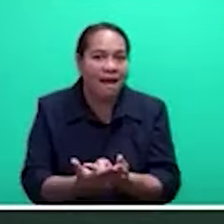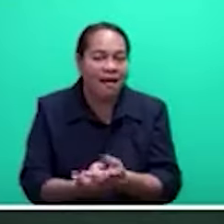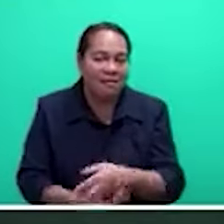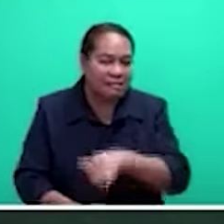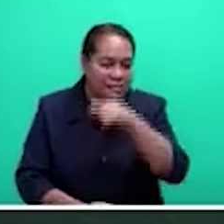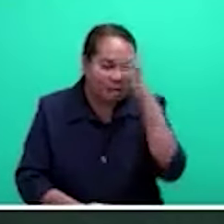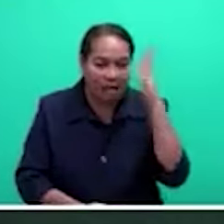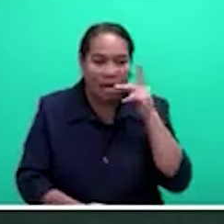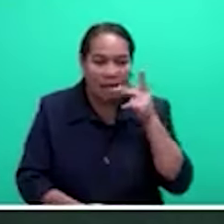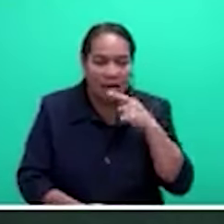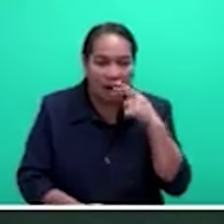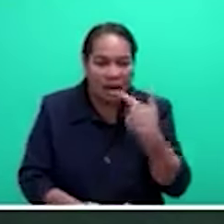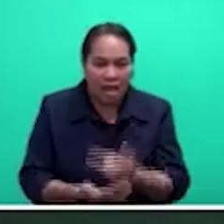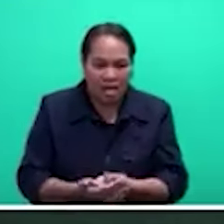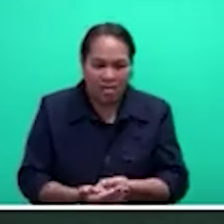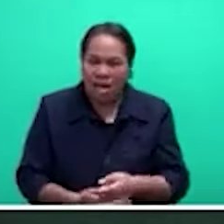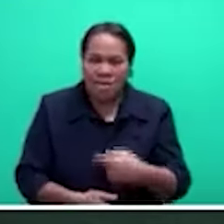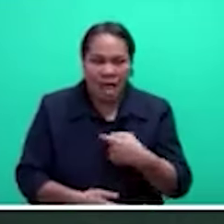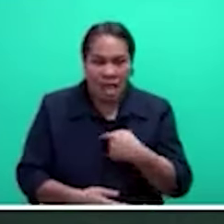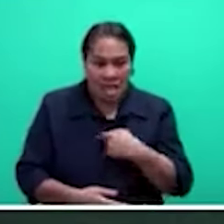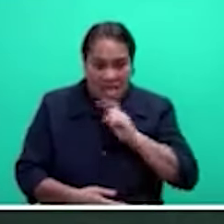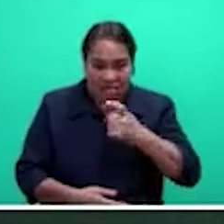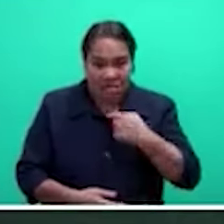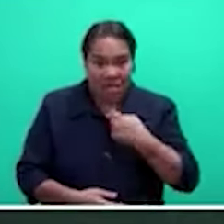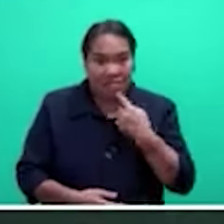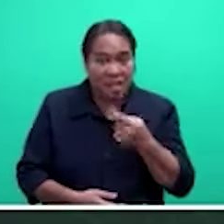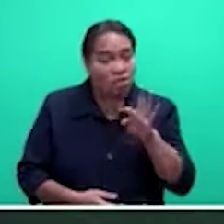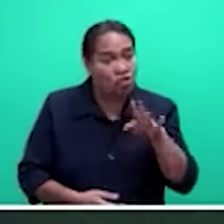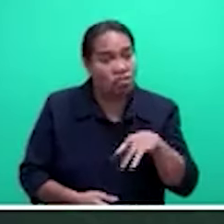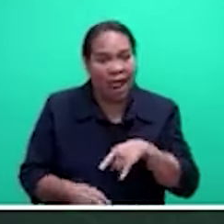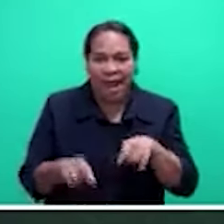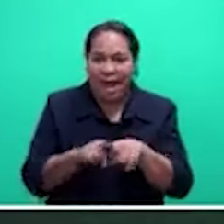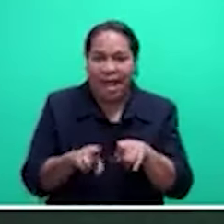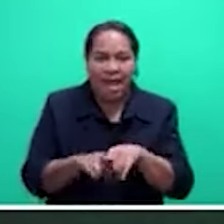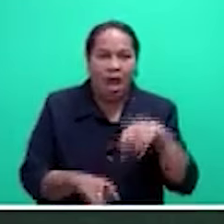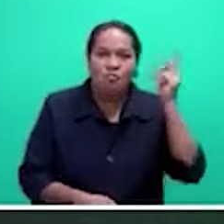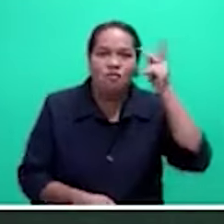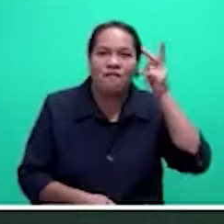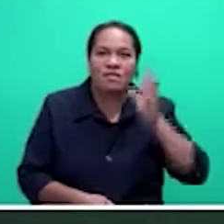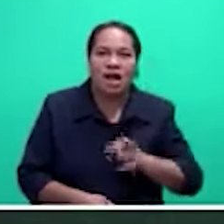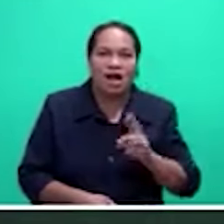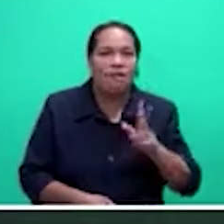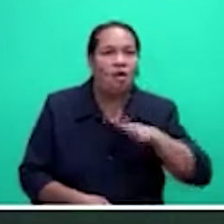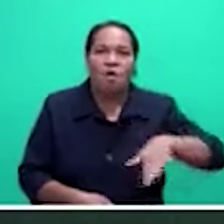And in fact, if I call you, I will not be wrong if I say that you are the professor of liars.